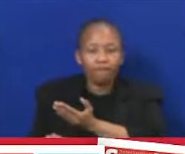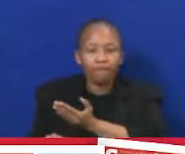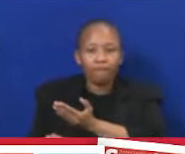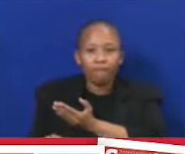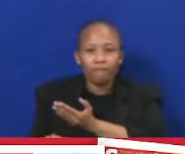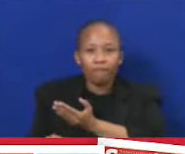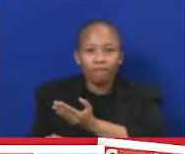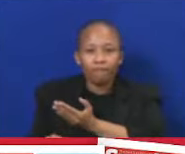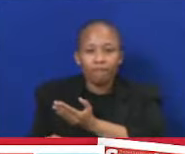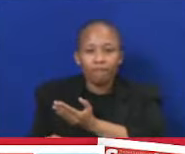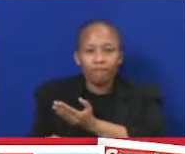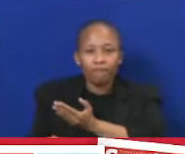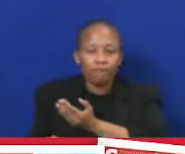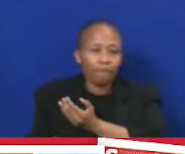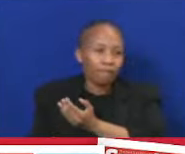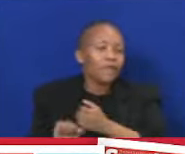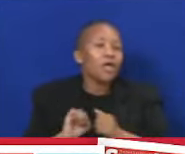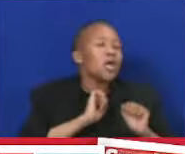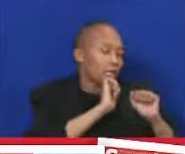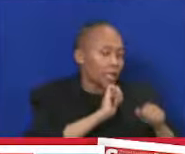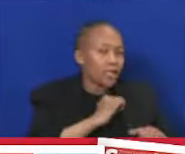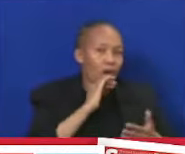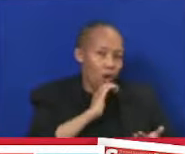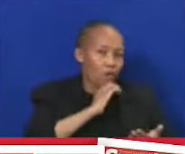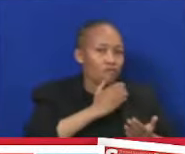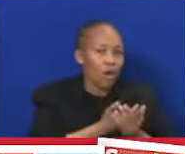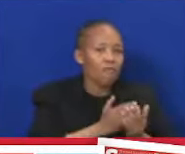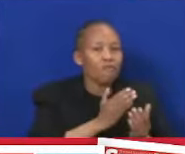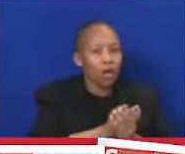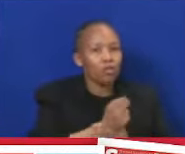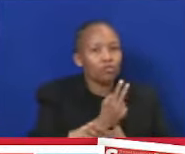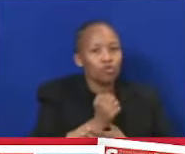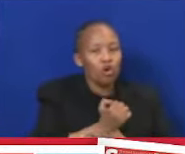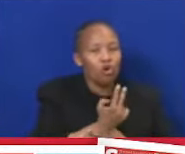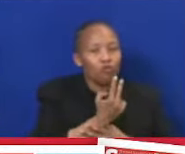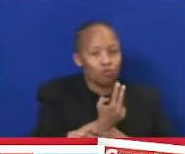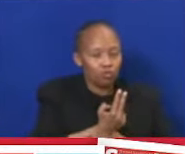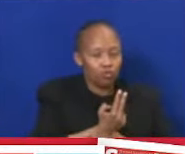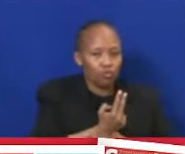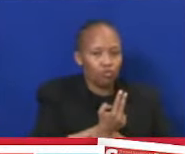I confirm that I am in possession of file 2 of 2.